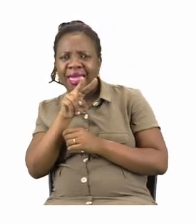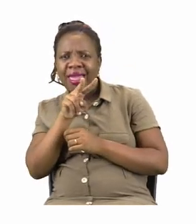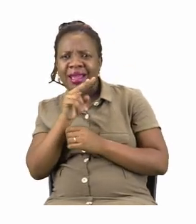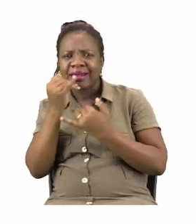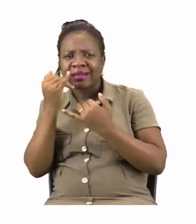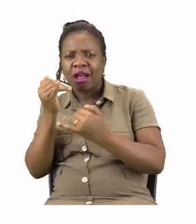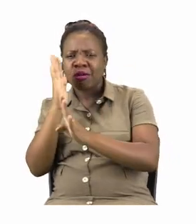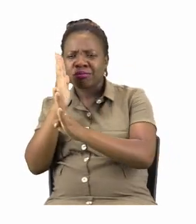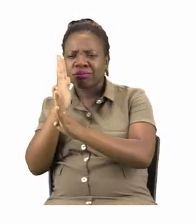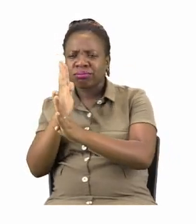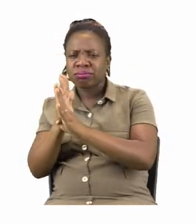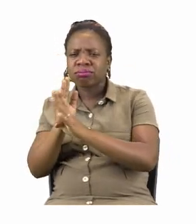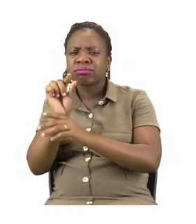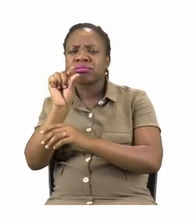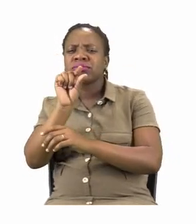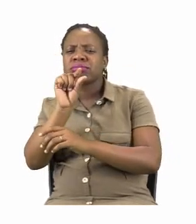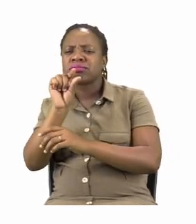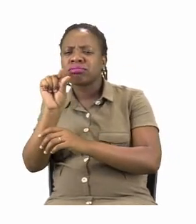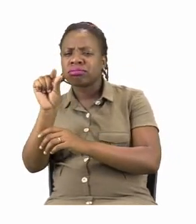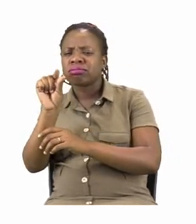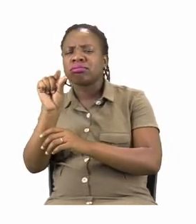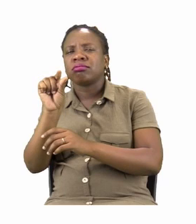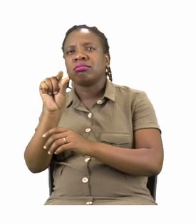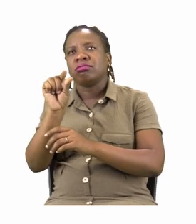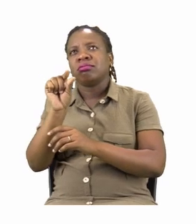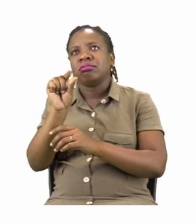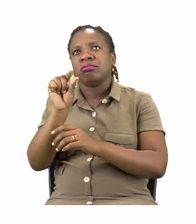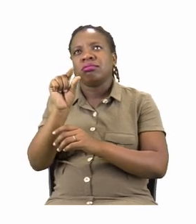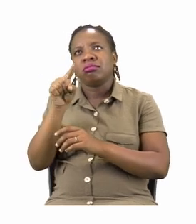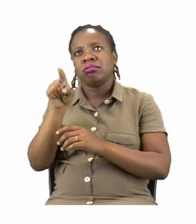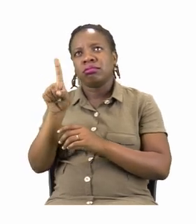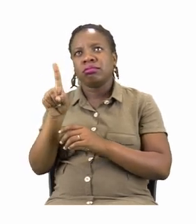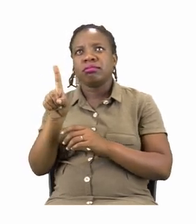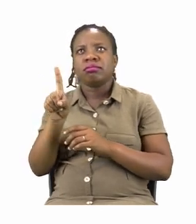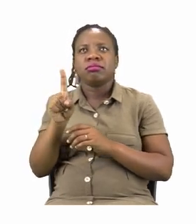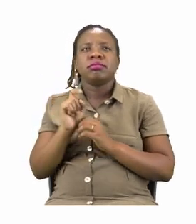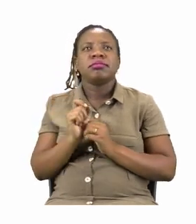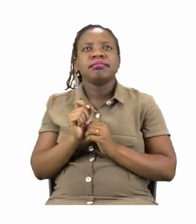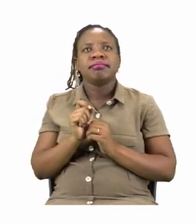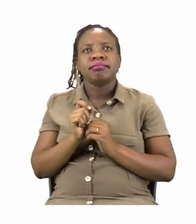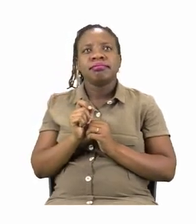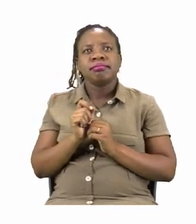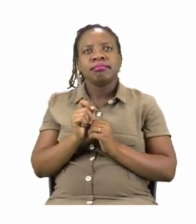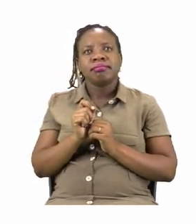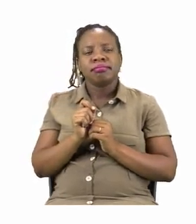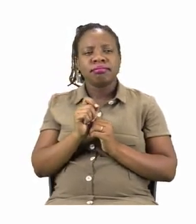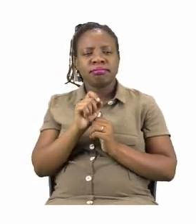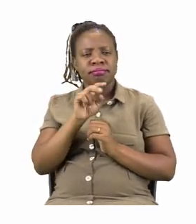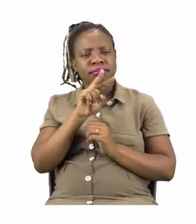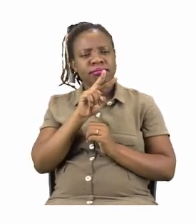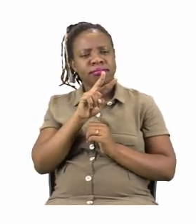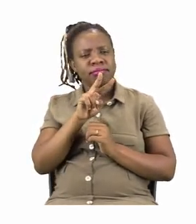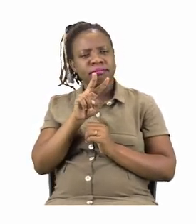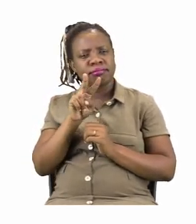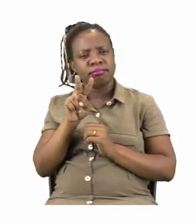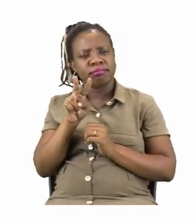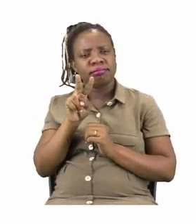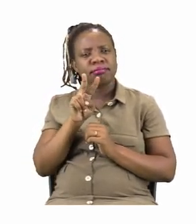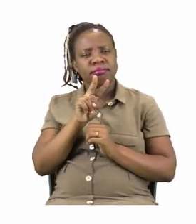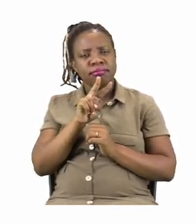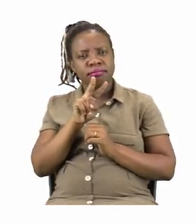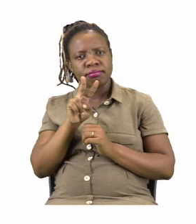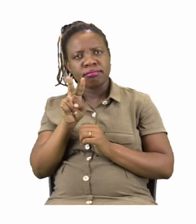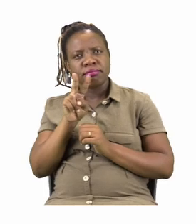words or to form words. Now boys and girls, if you look closely, you will